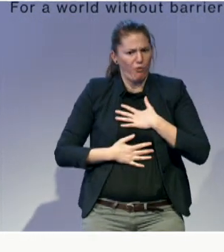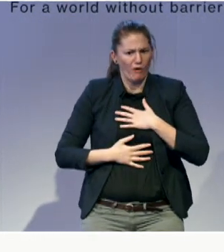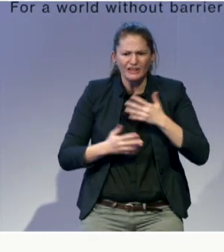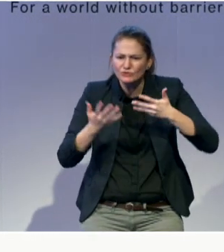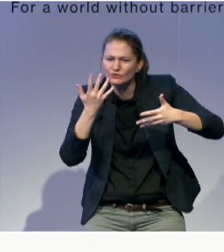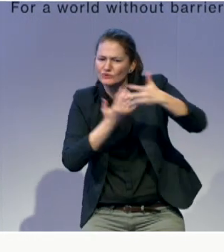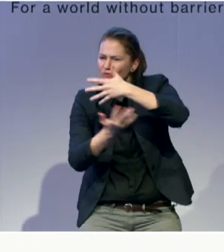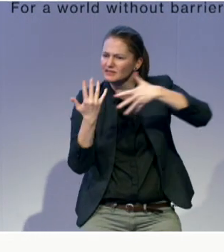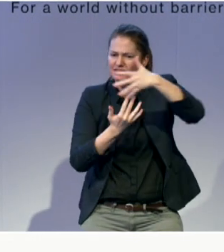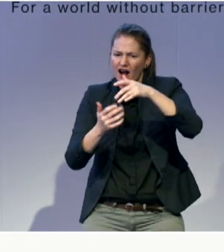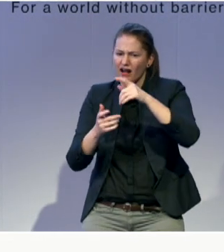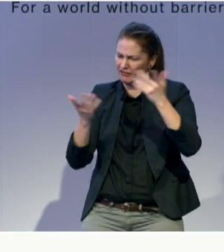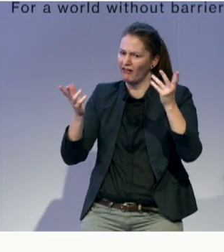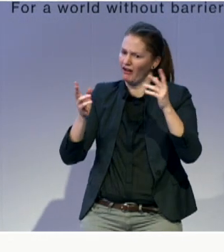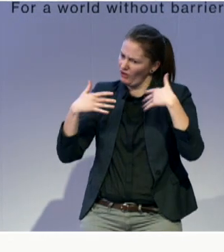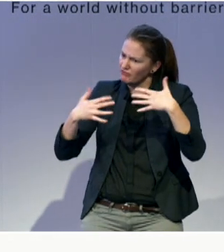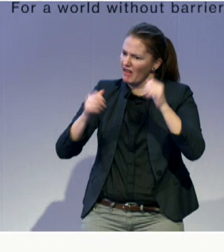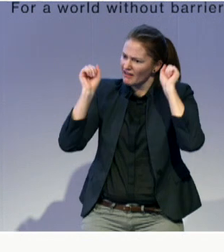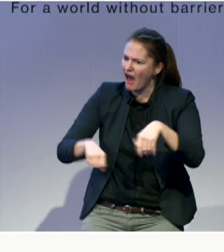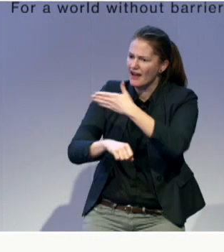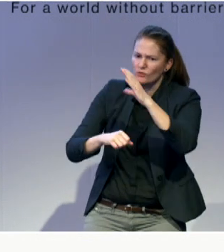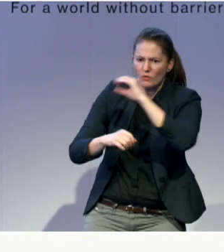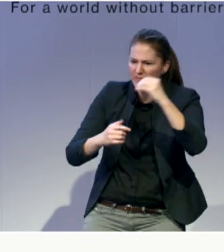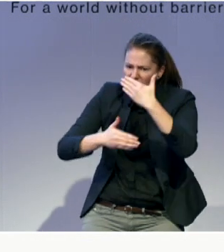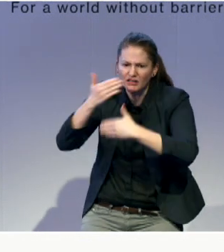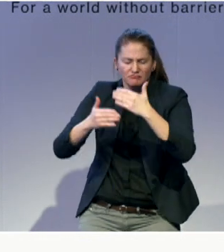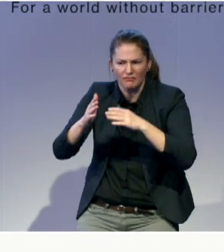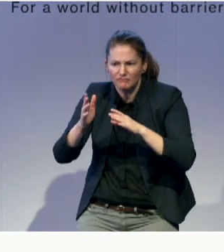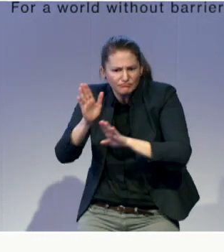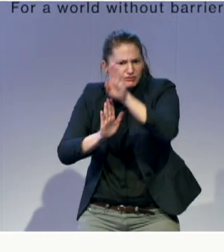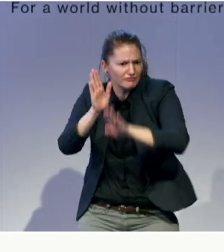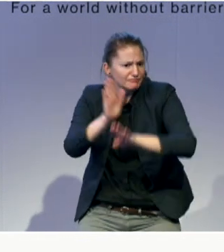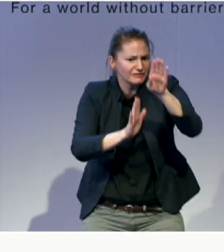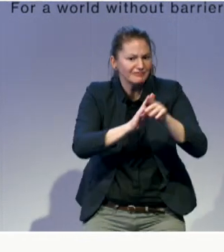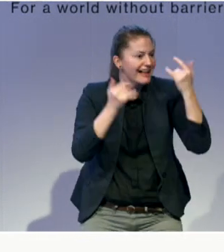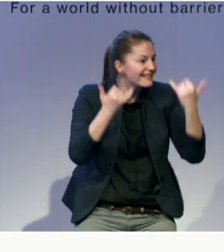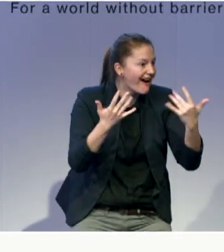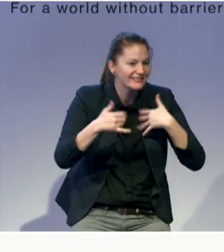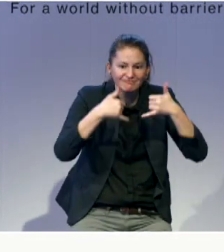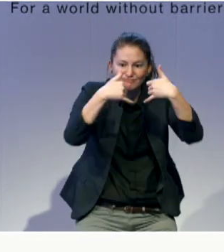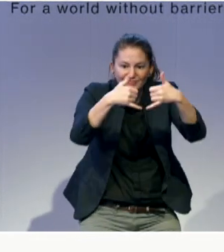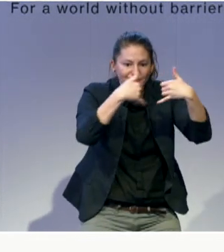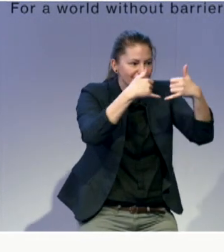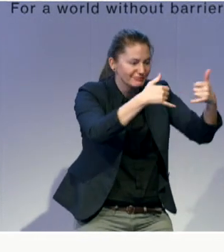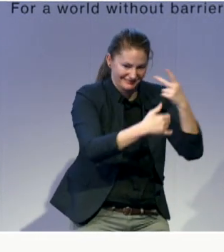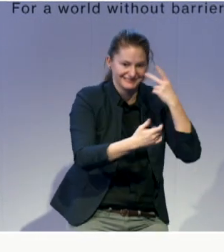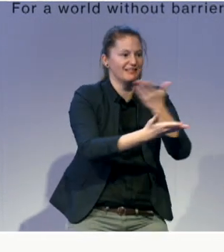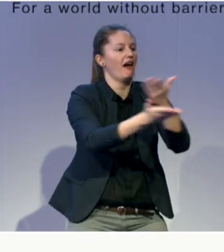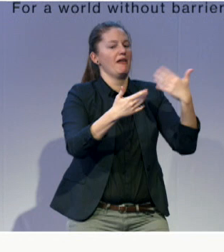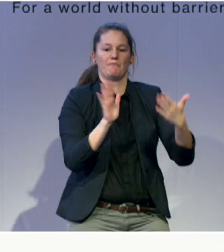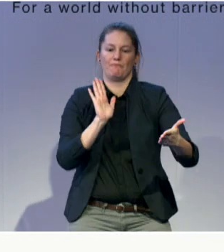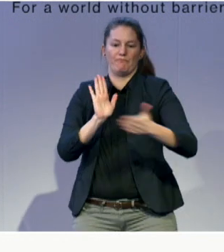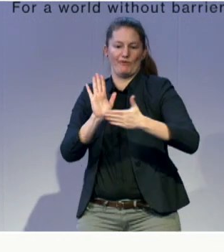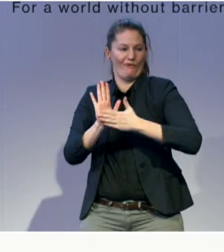this week and are, of course, the awardees you're seeing this evening. They are so impressive, so